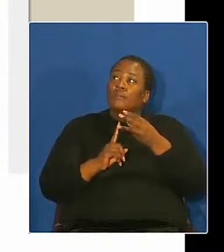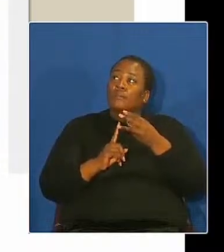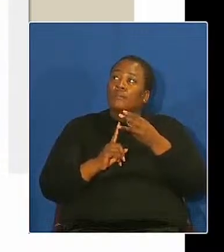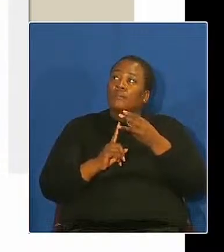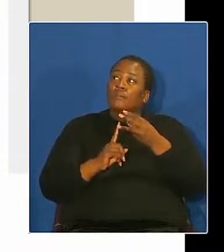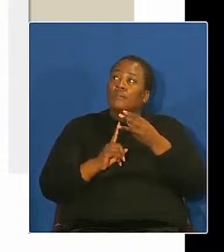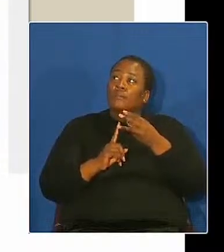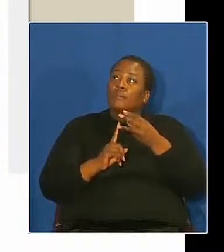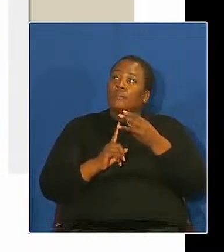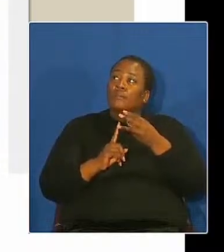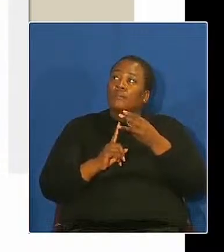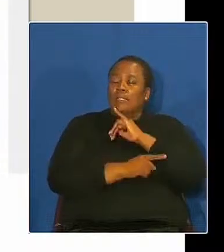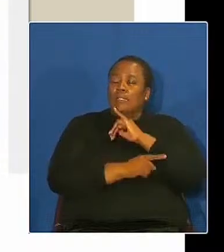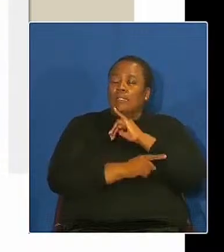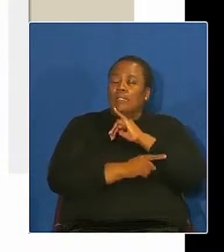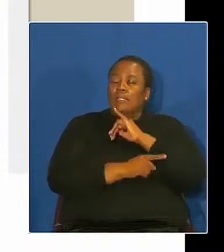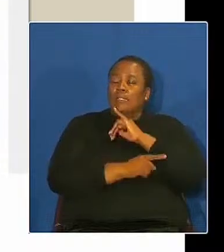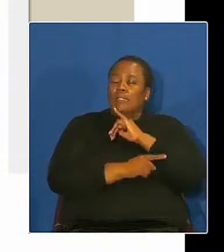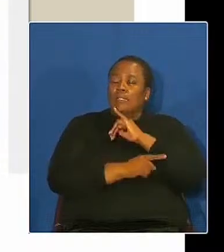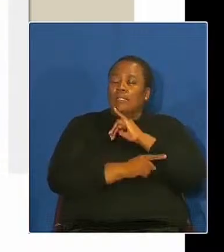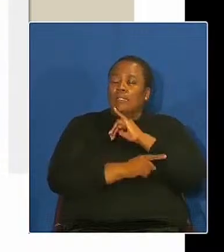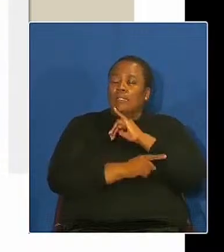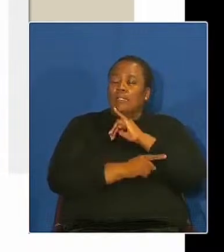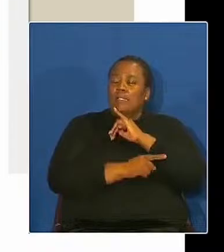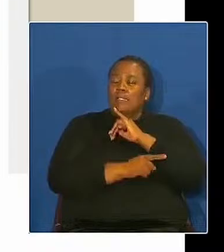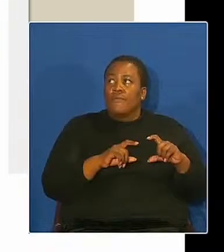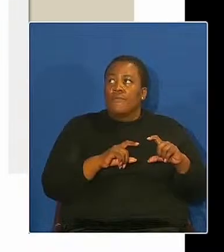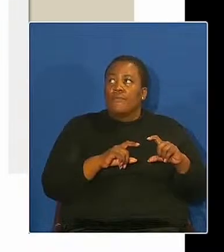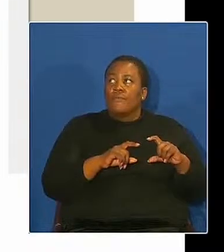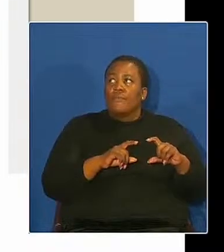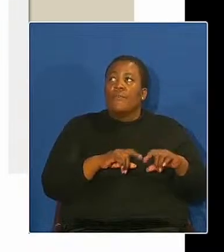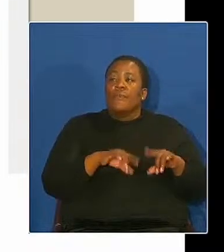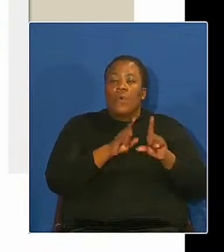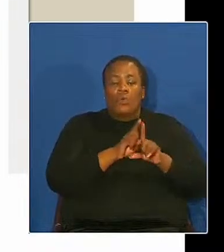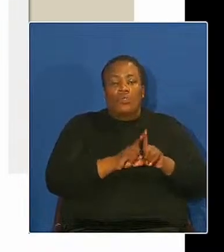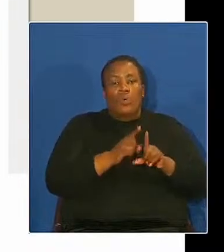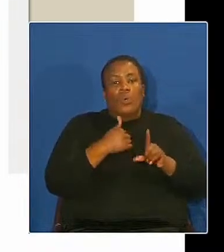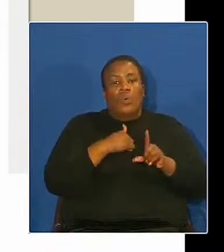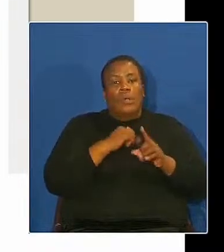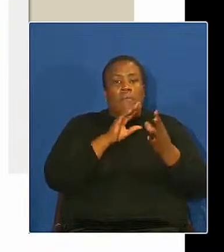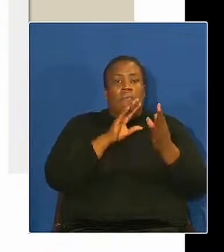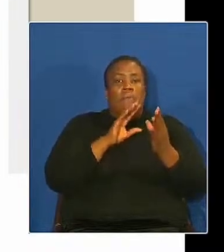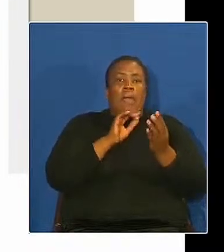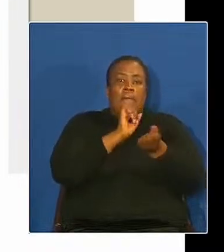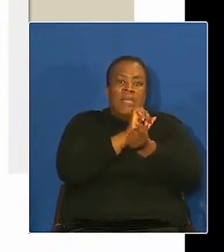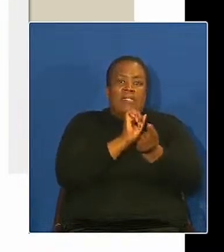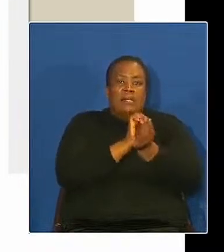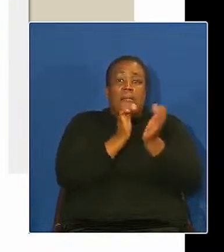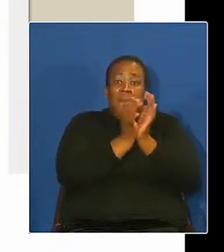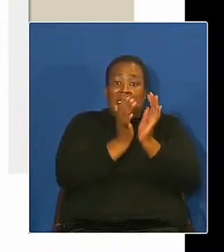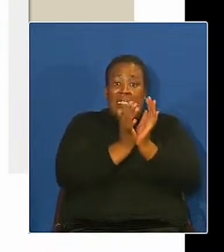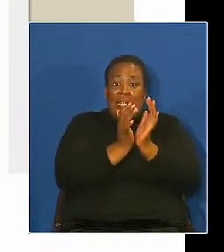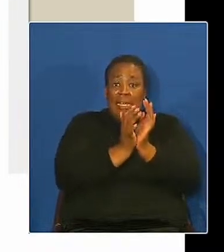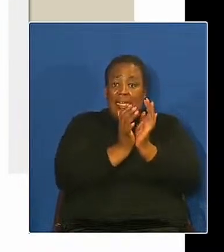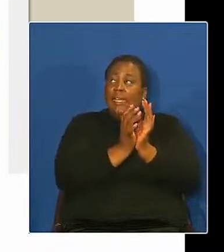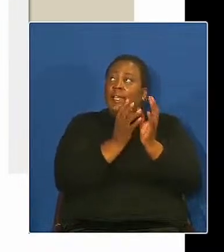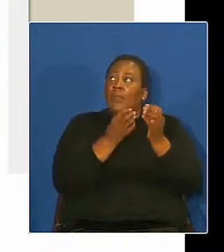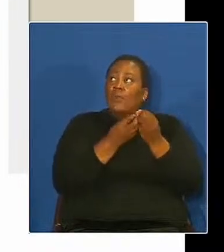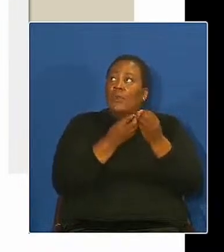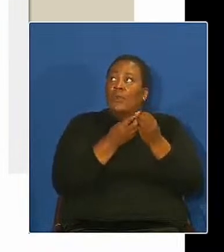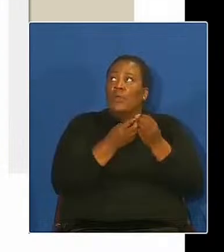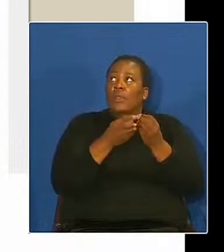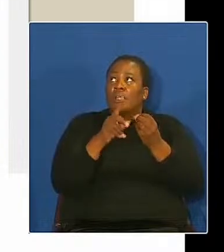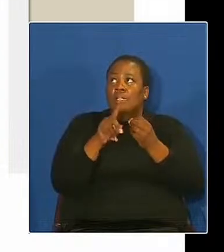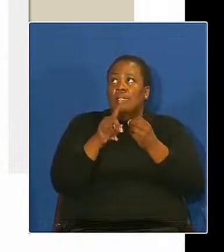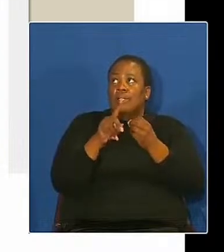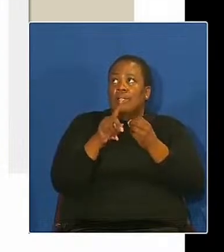the last paragraph, it says, also meeting with the DNC and COS today